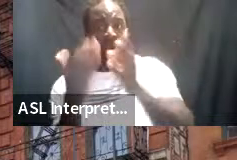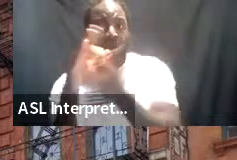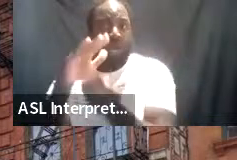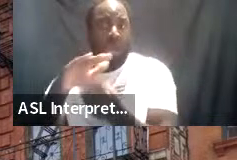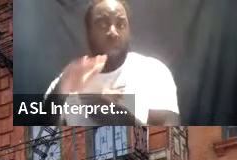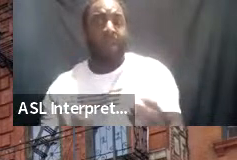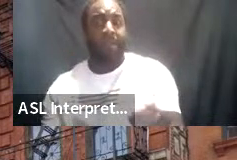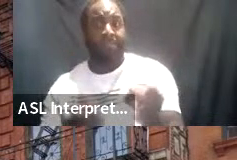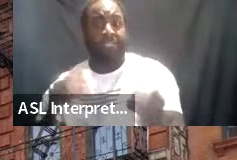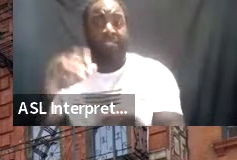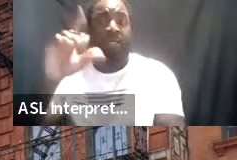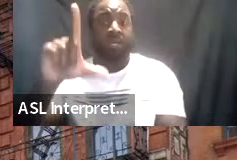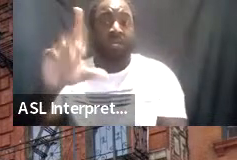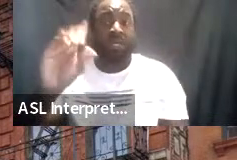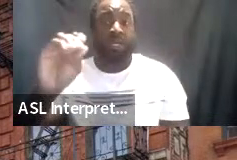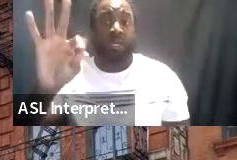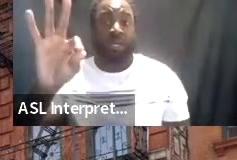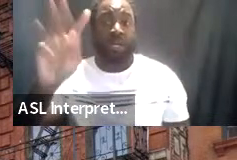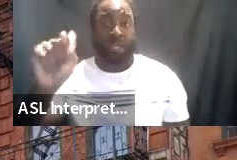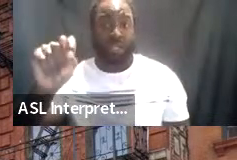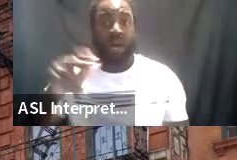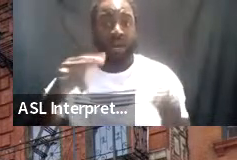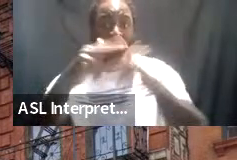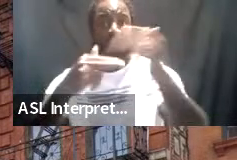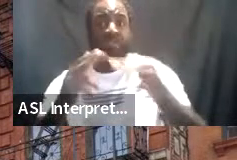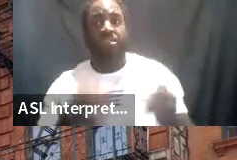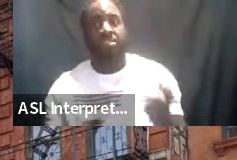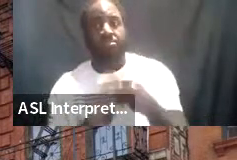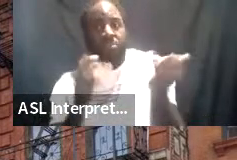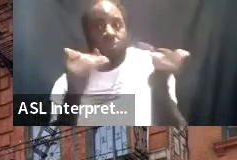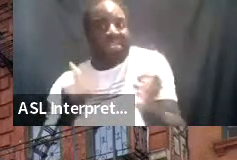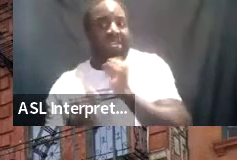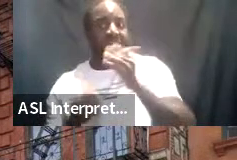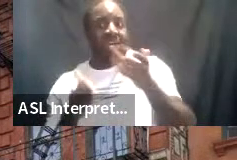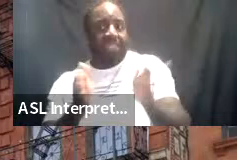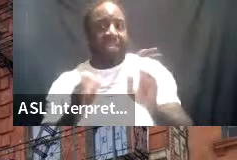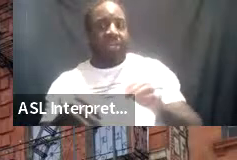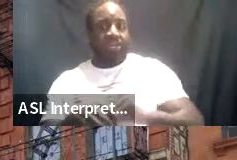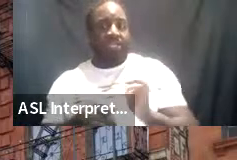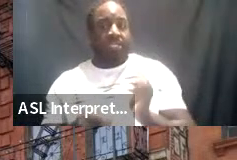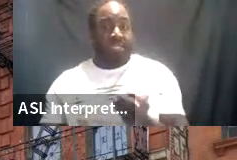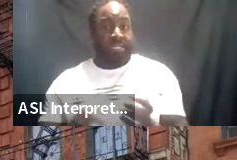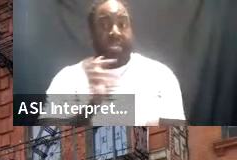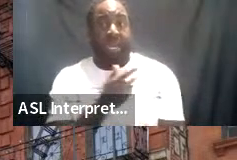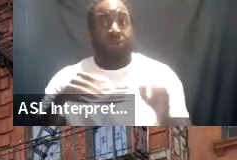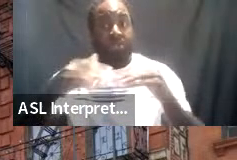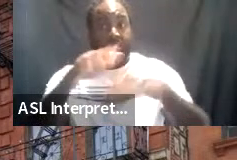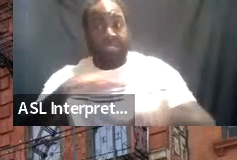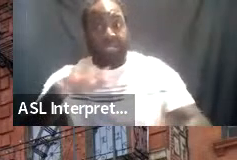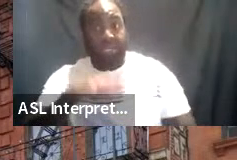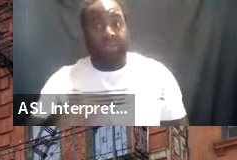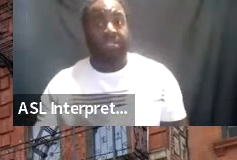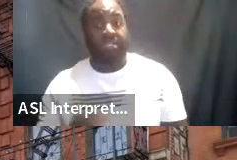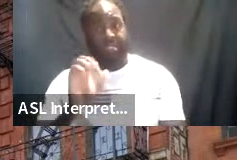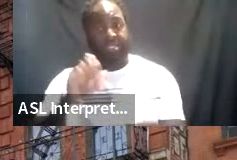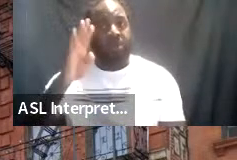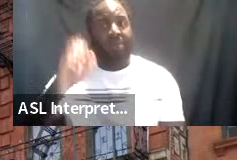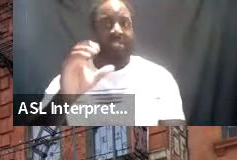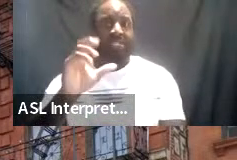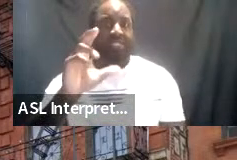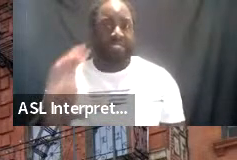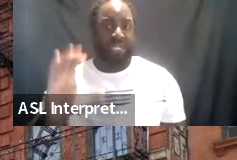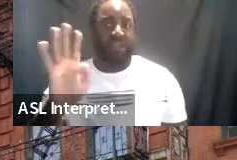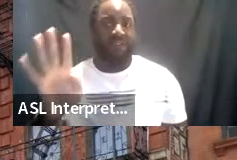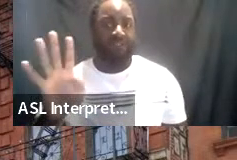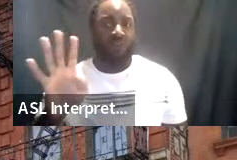of a loft-style building, but is not currently allowed in our zoning. And this would be in the 3 to 4 FAR range and in the 6 to